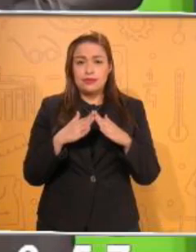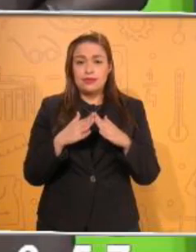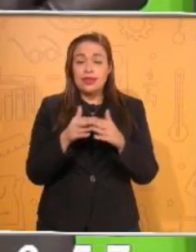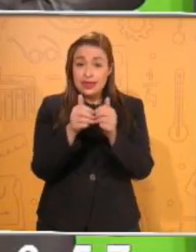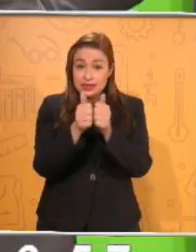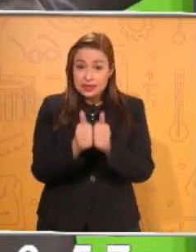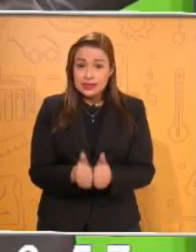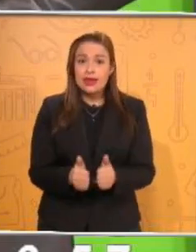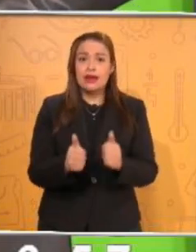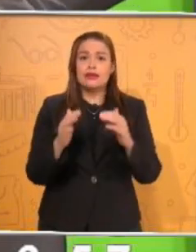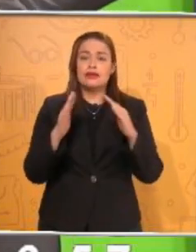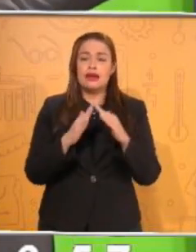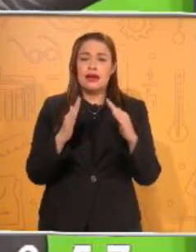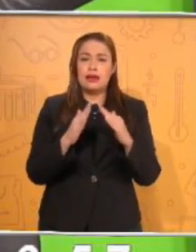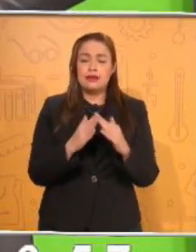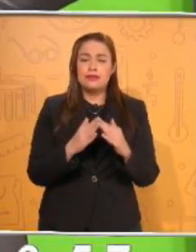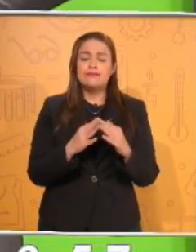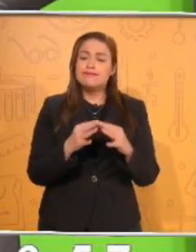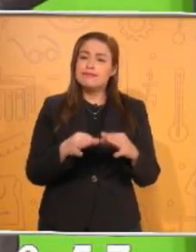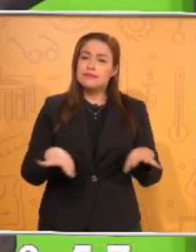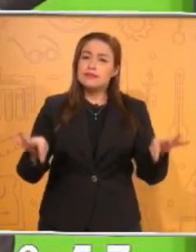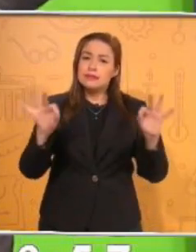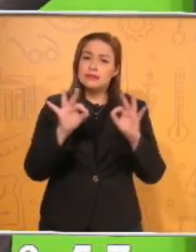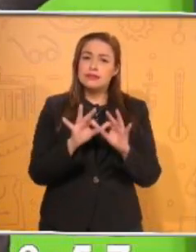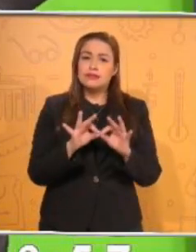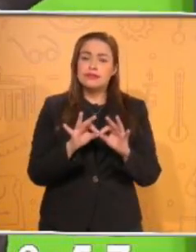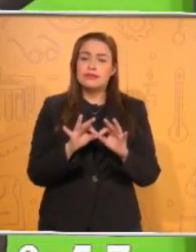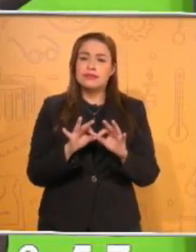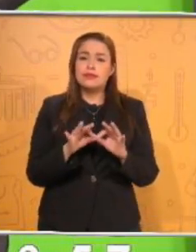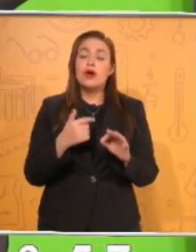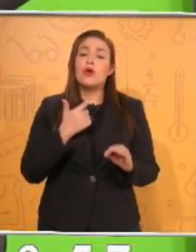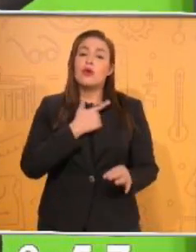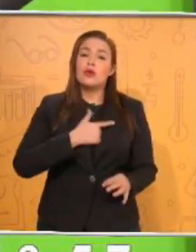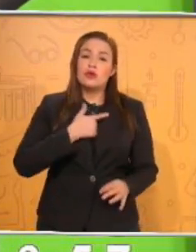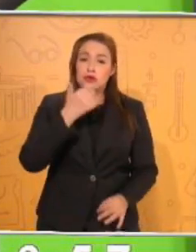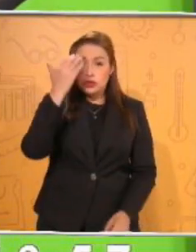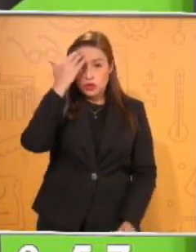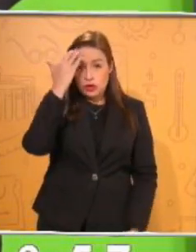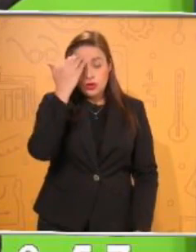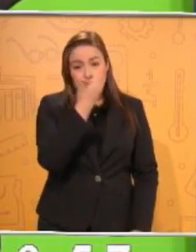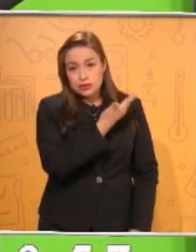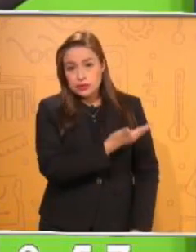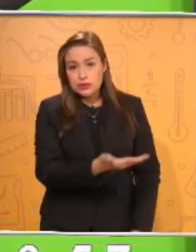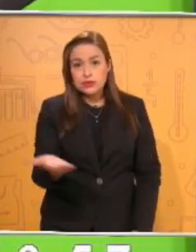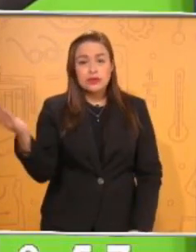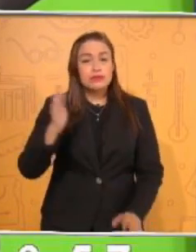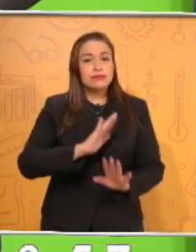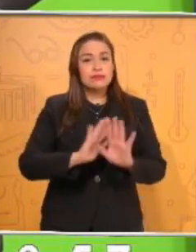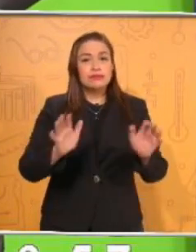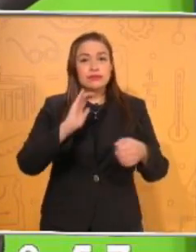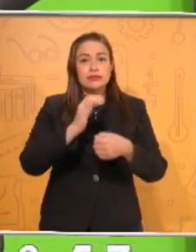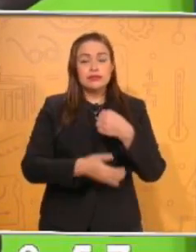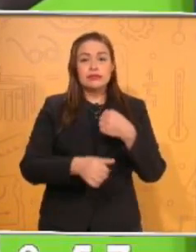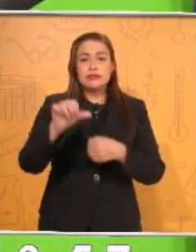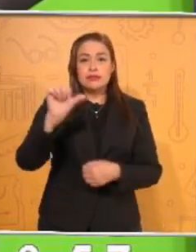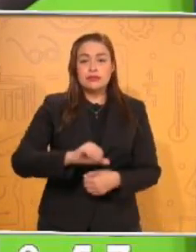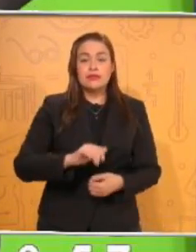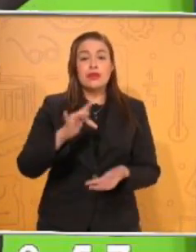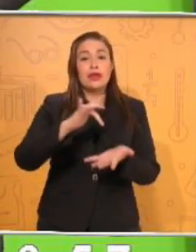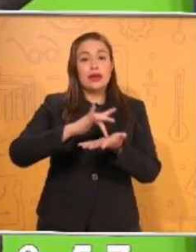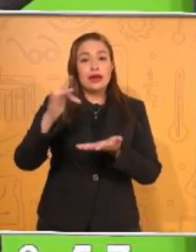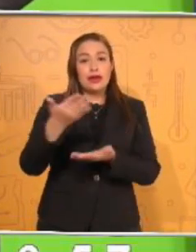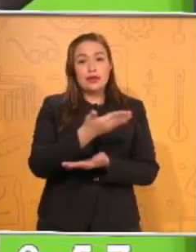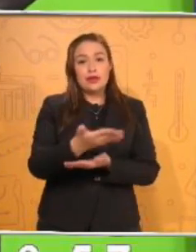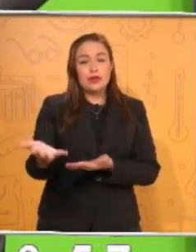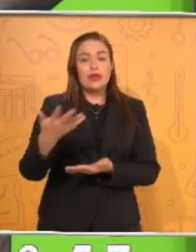Stay home. It's very important. It was nice to meet you, and that's all for today. So, thank you. Have a